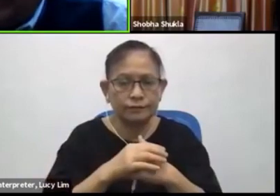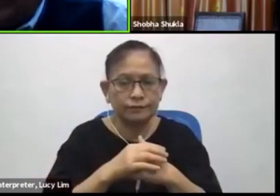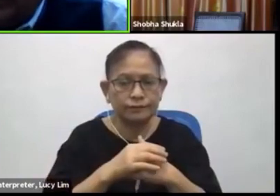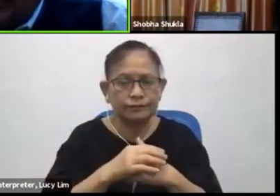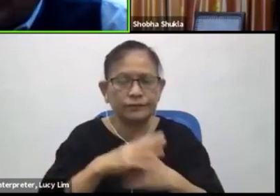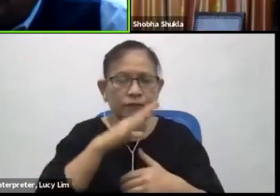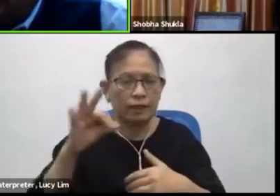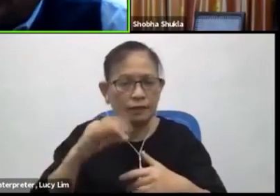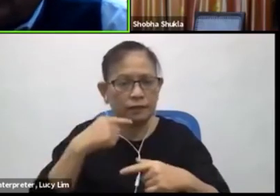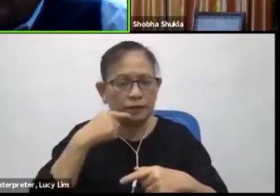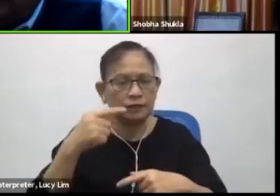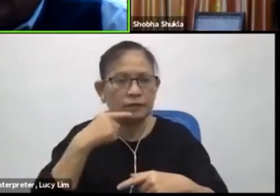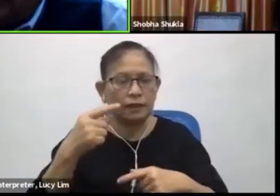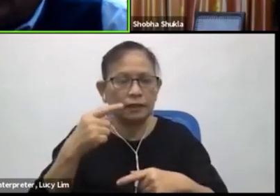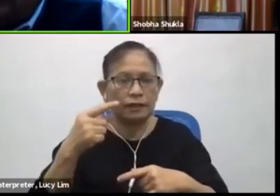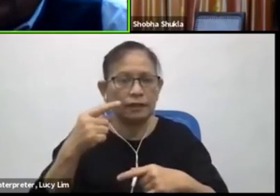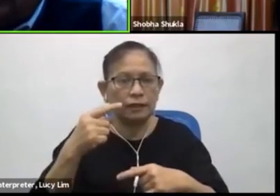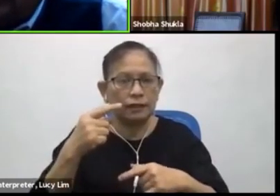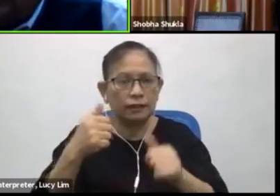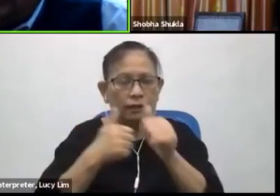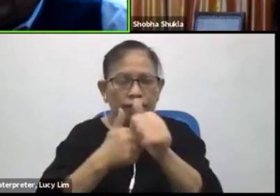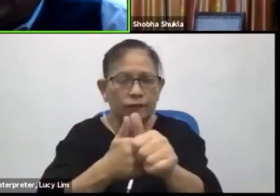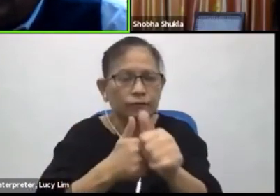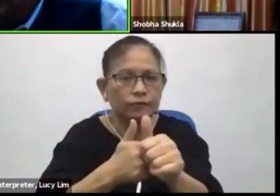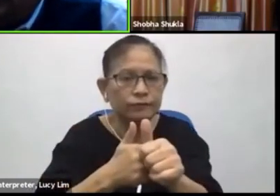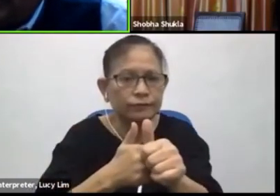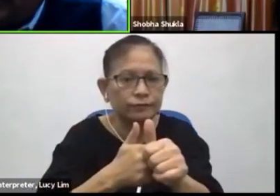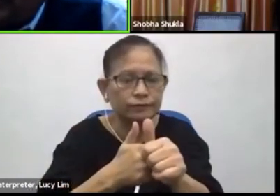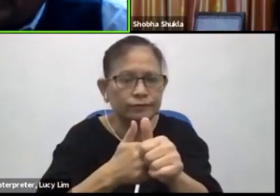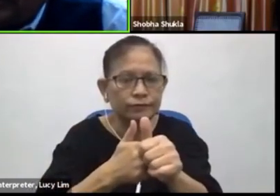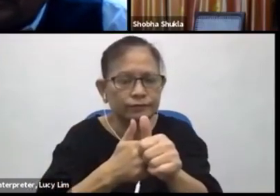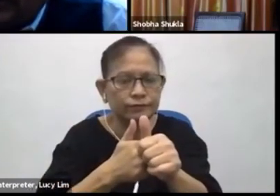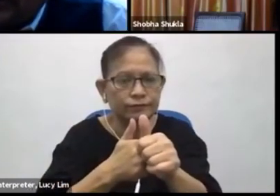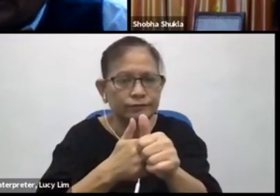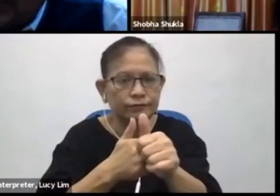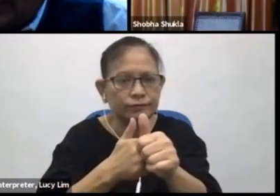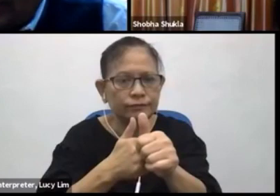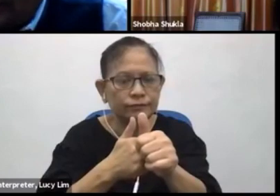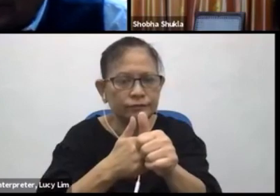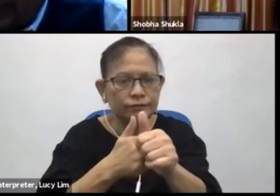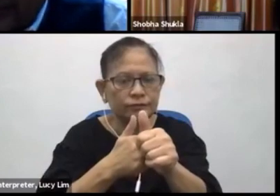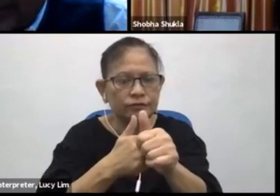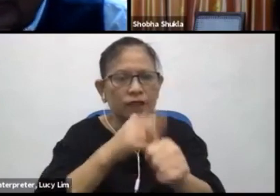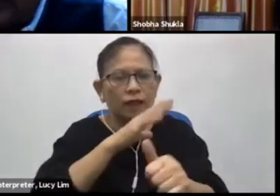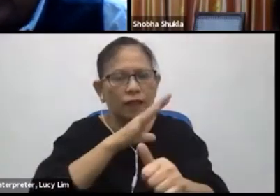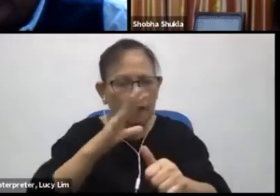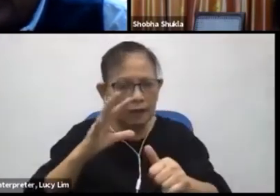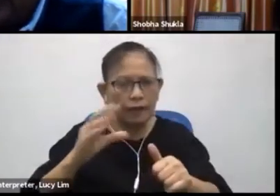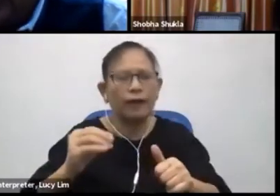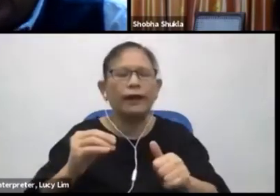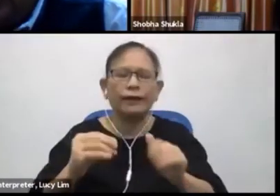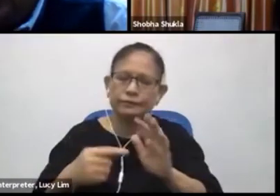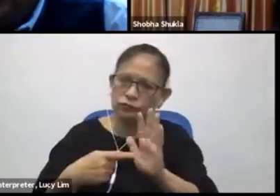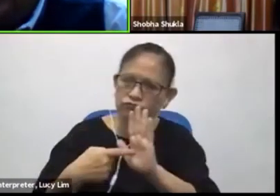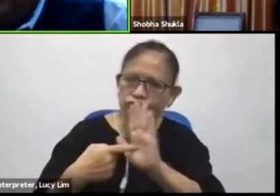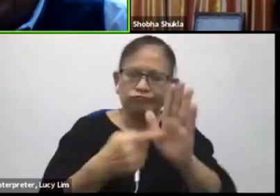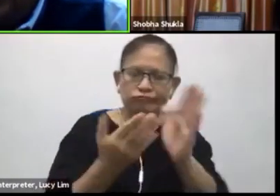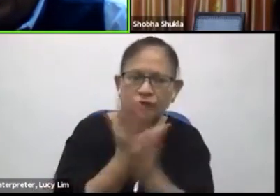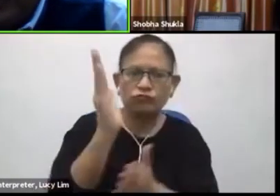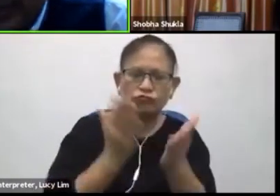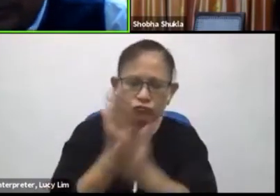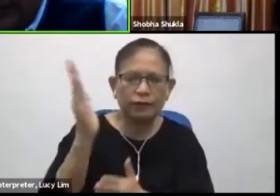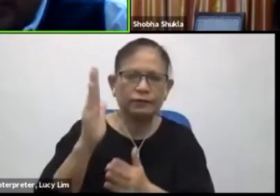they tend to, they generally don't exercise their reproductive rights or sexual rights, or they are